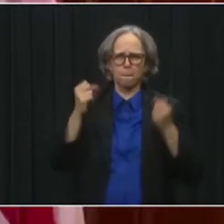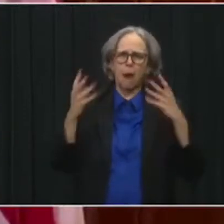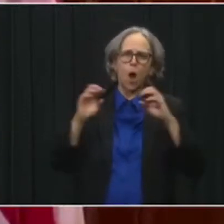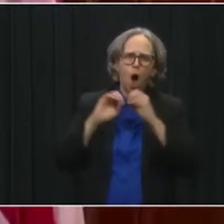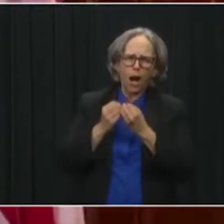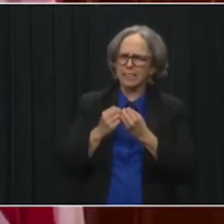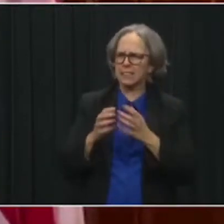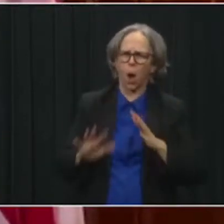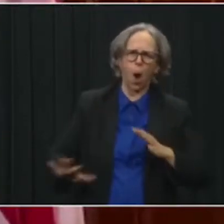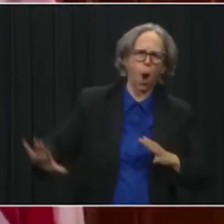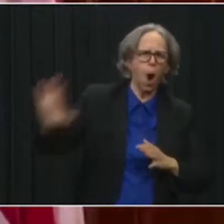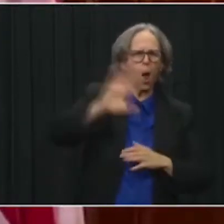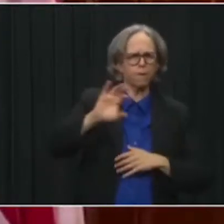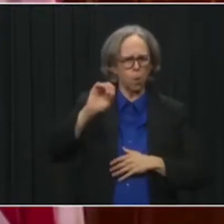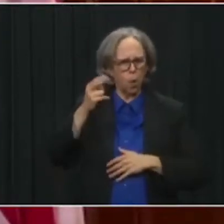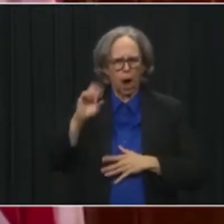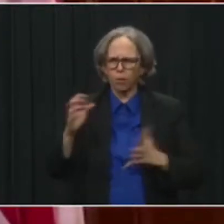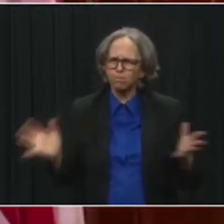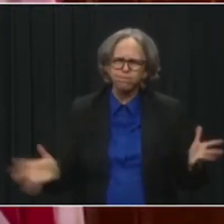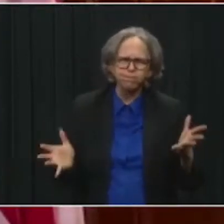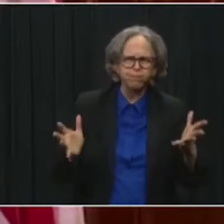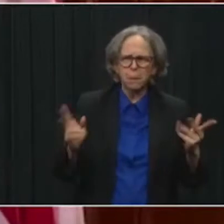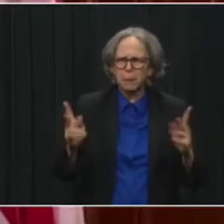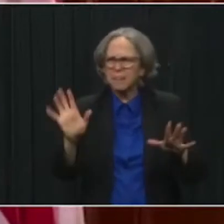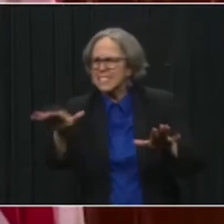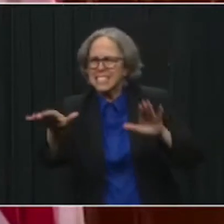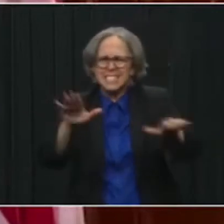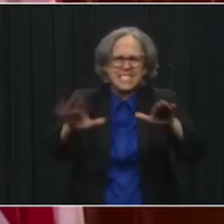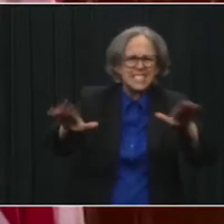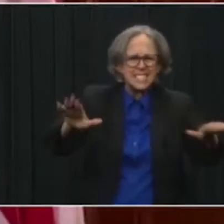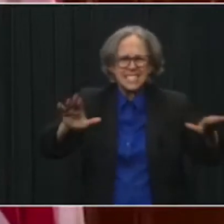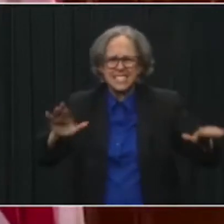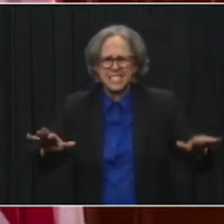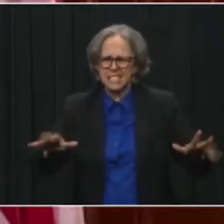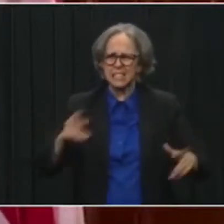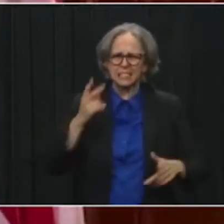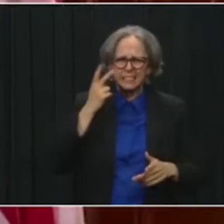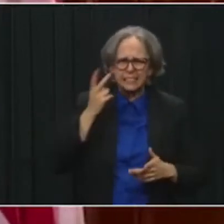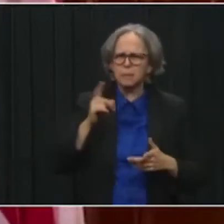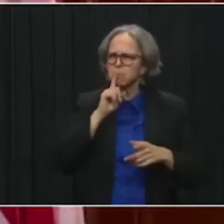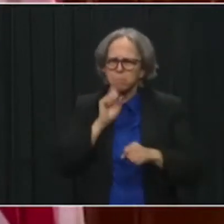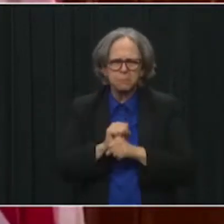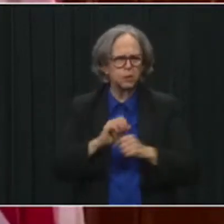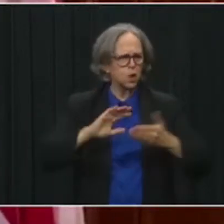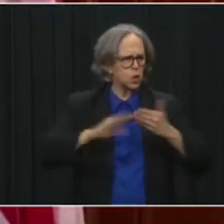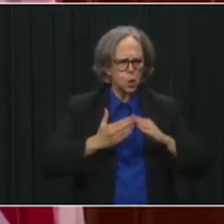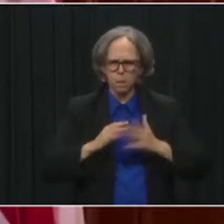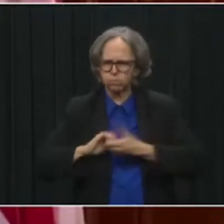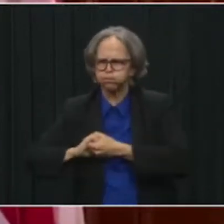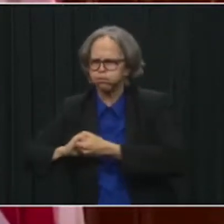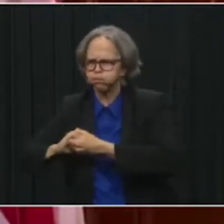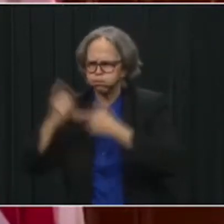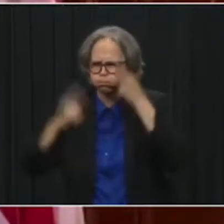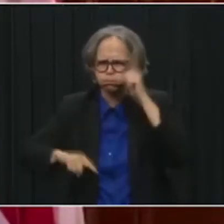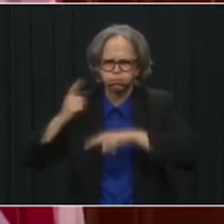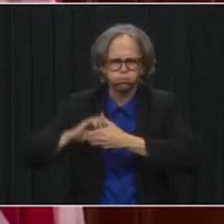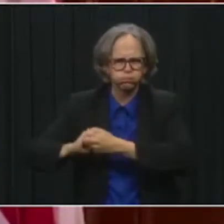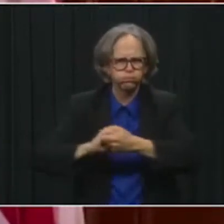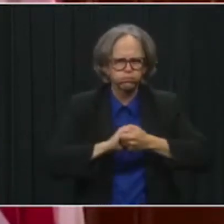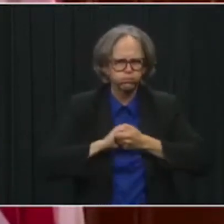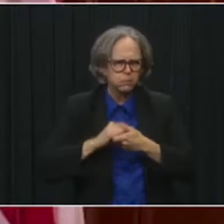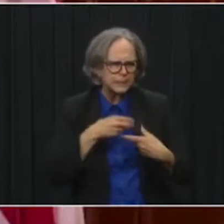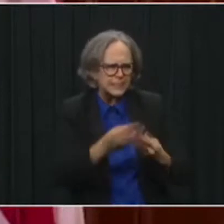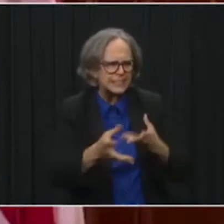state. We've seen examples of communities that are working together to make sure vaccines remain readily available and